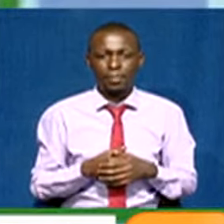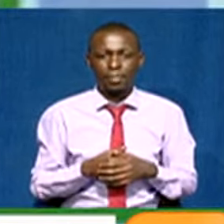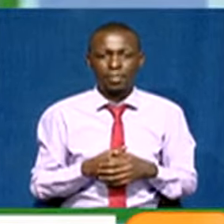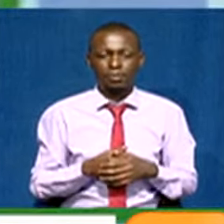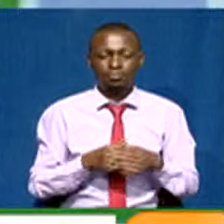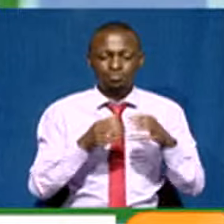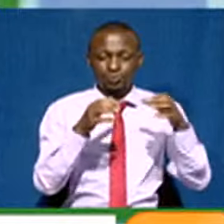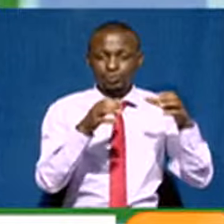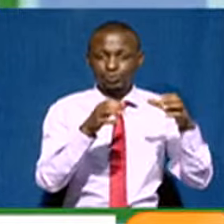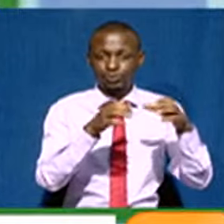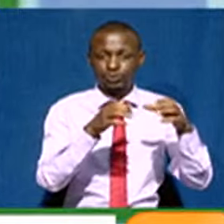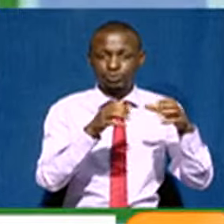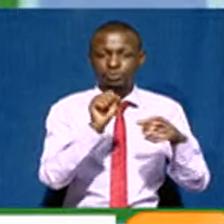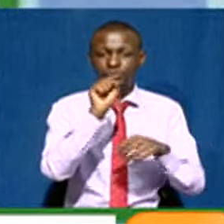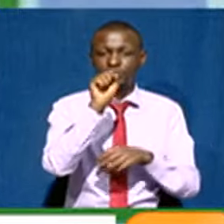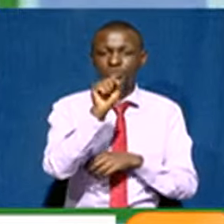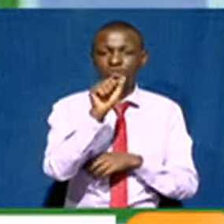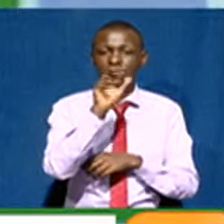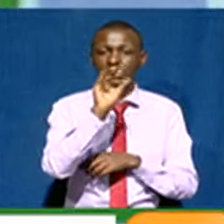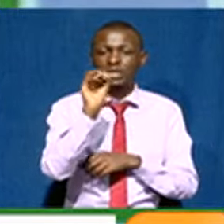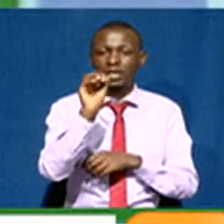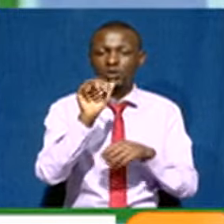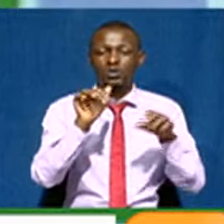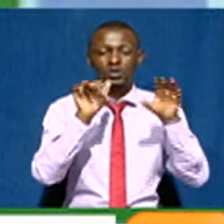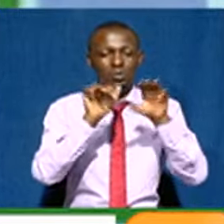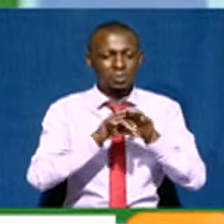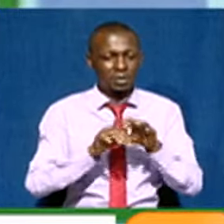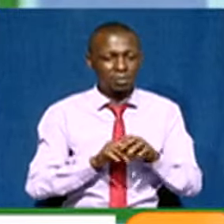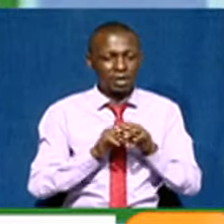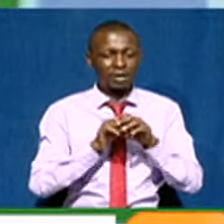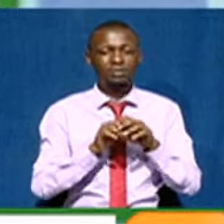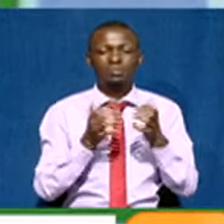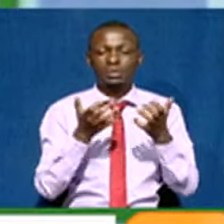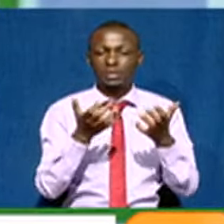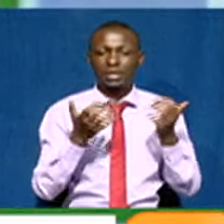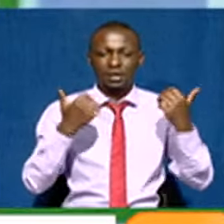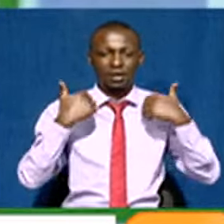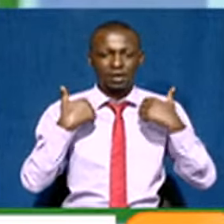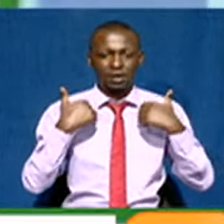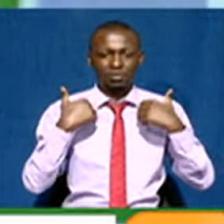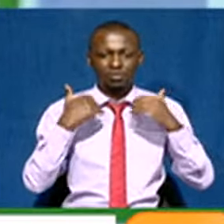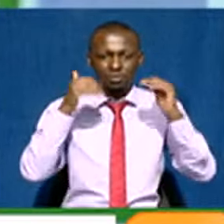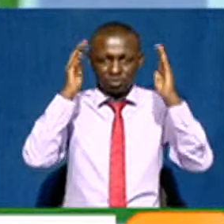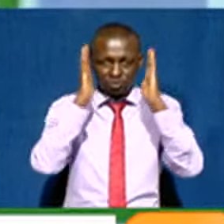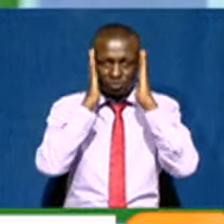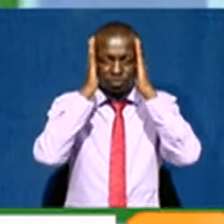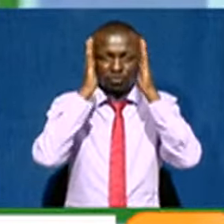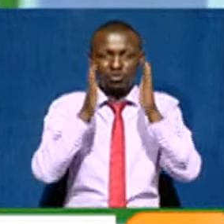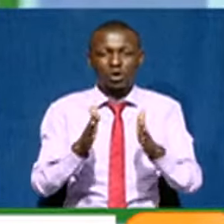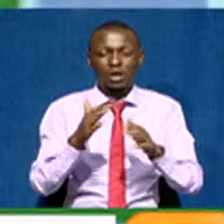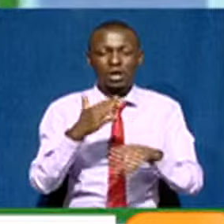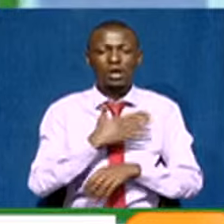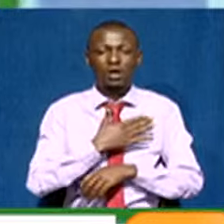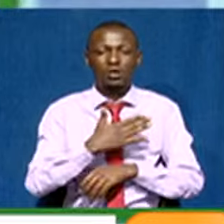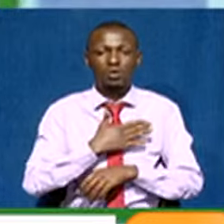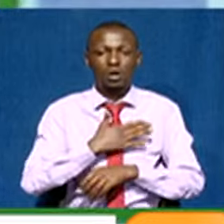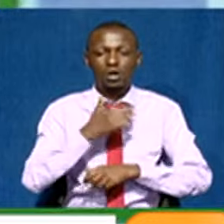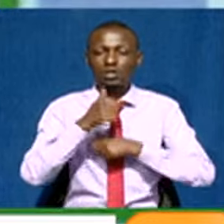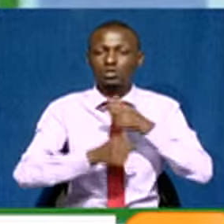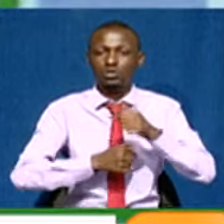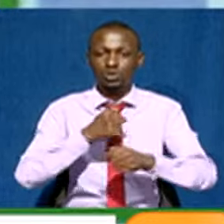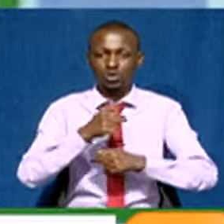SACCOs by nature are all about members. And one of the key focus that we're seeing and moving into sustainability is